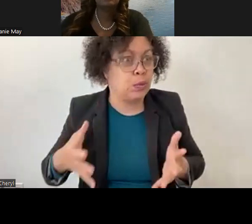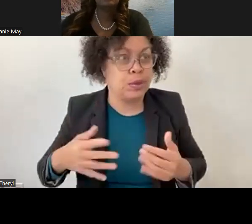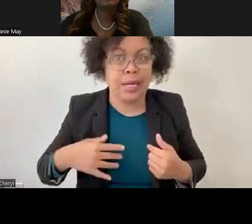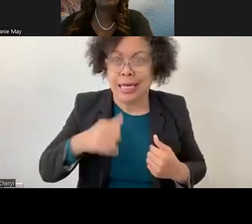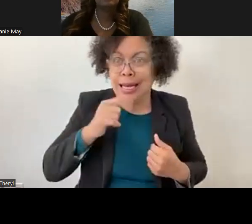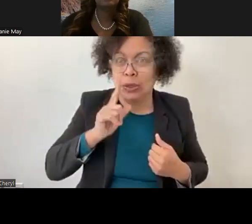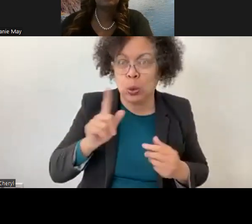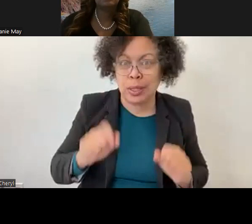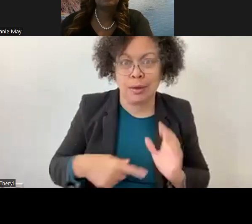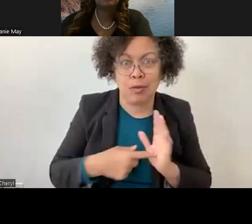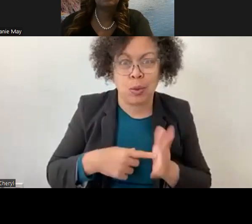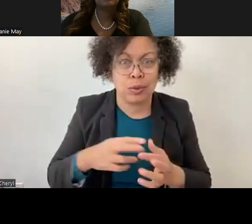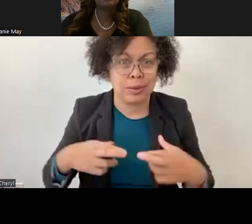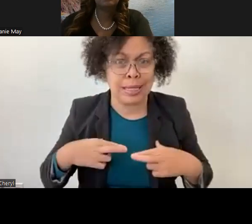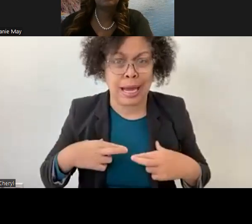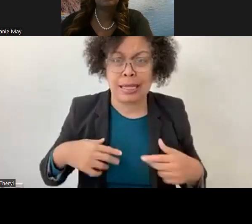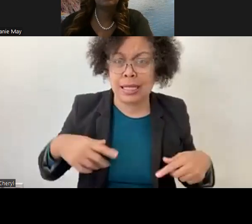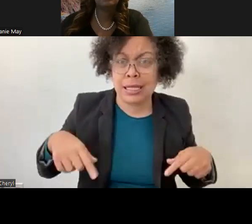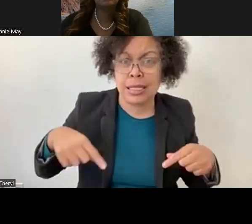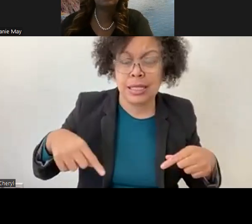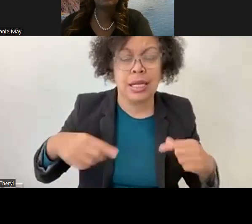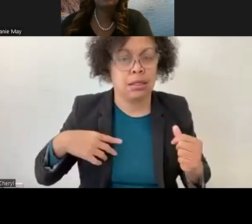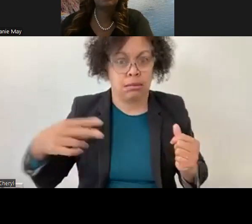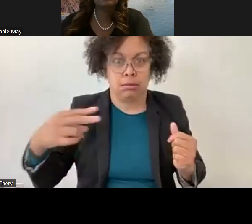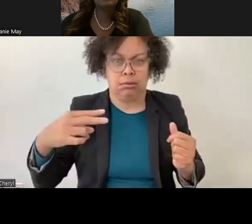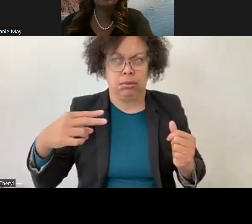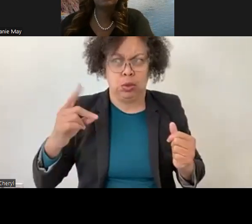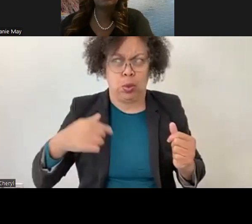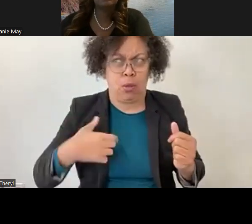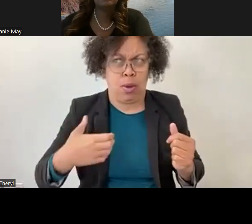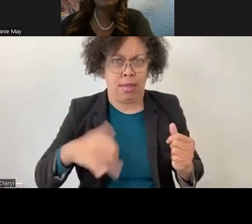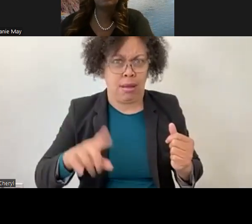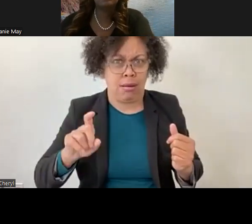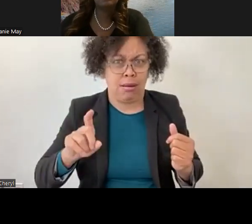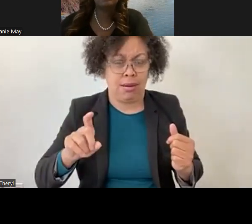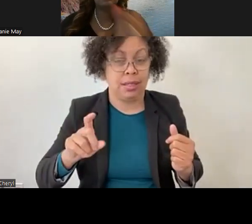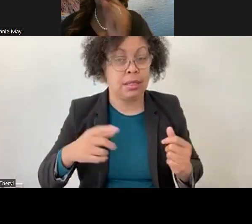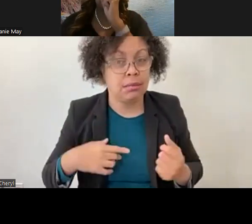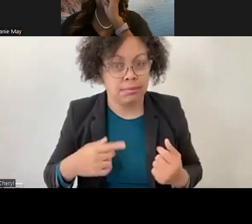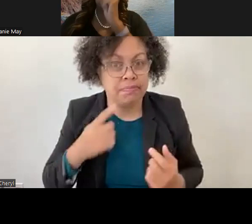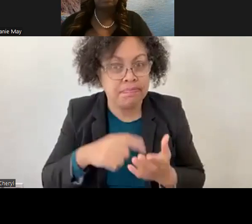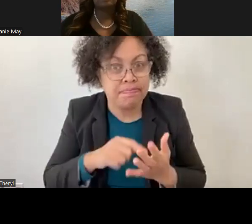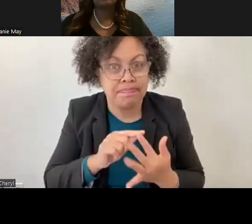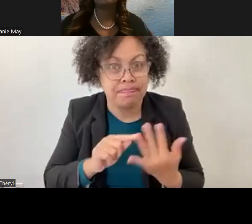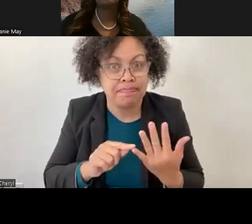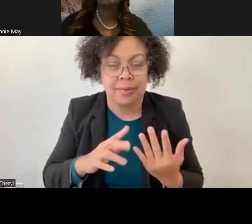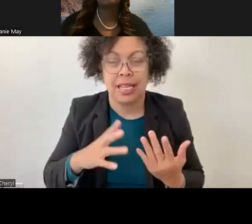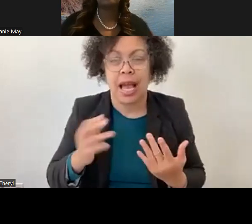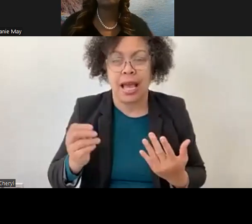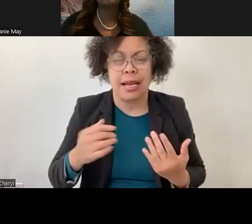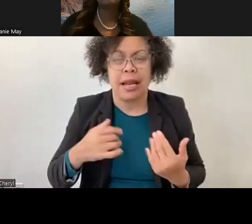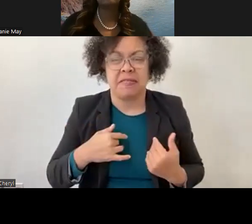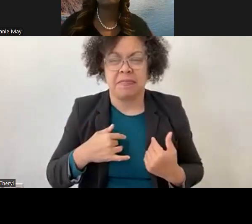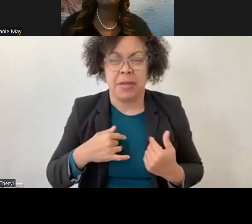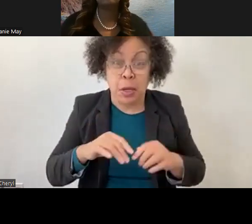come and often reluctant to hand over the hands of leadership. And so they're norming and performing, and they're distracting